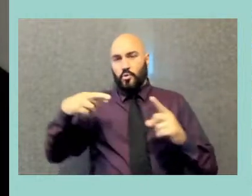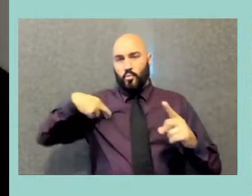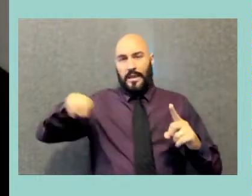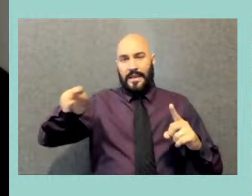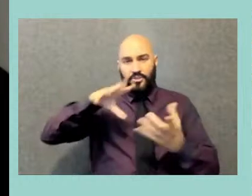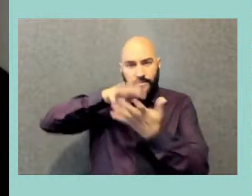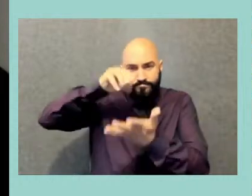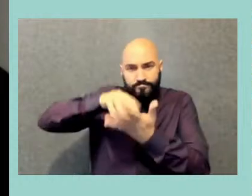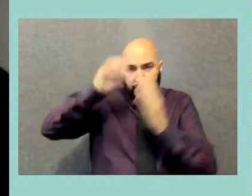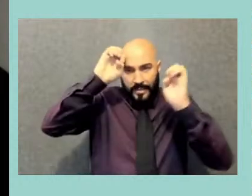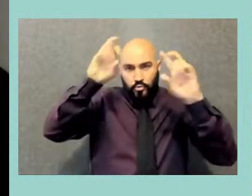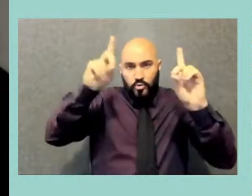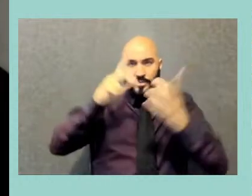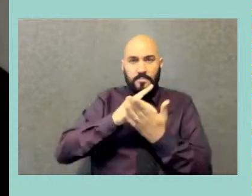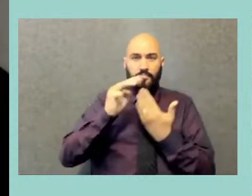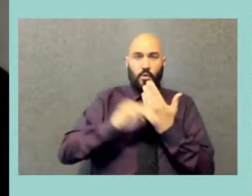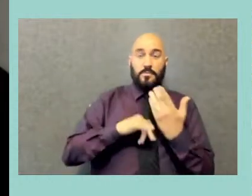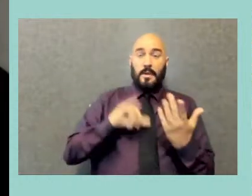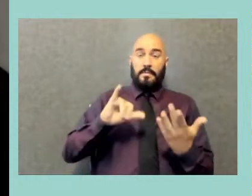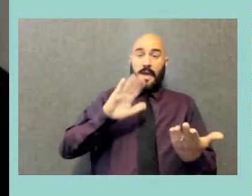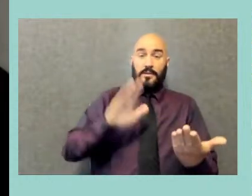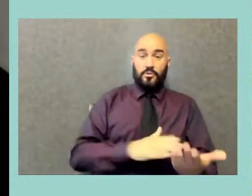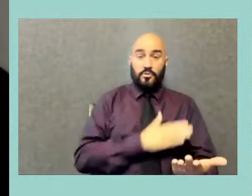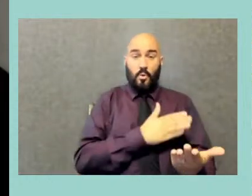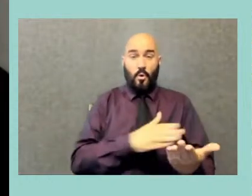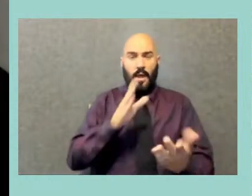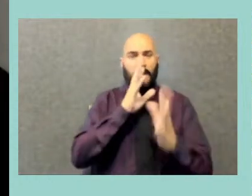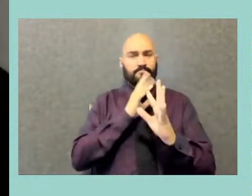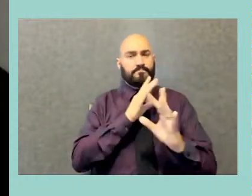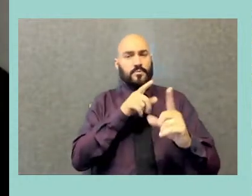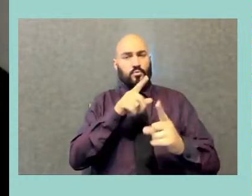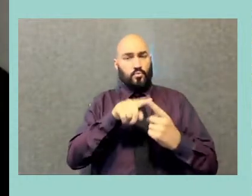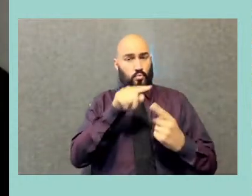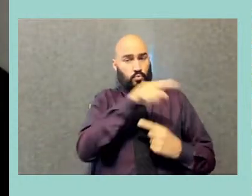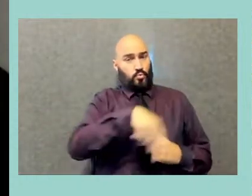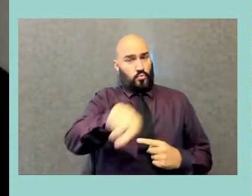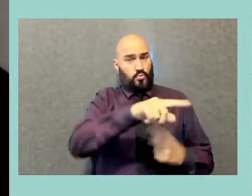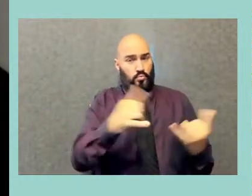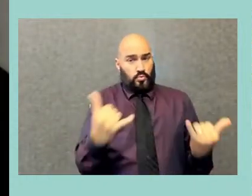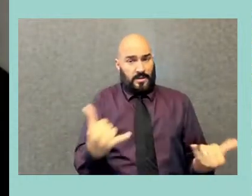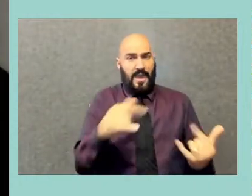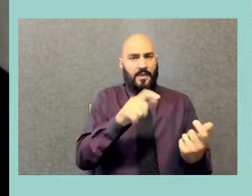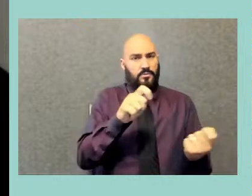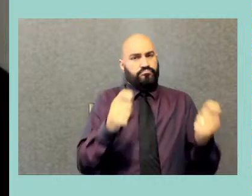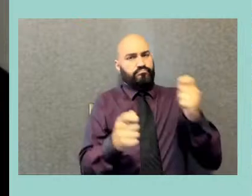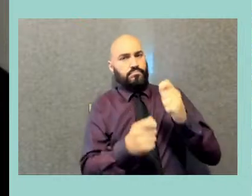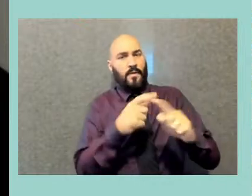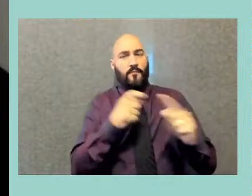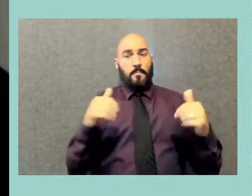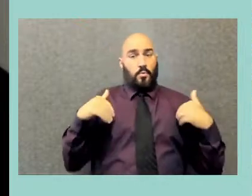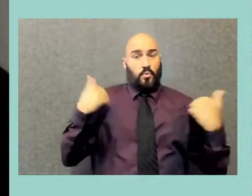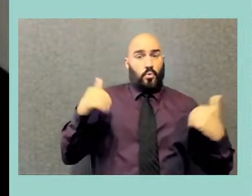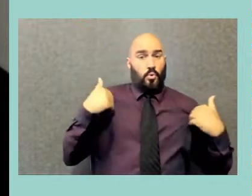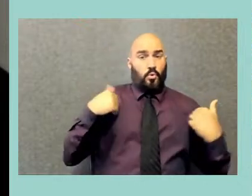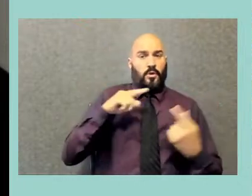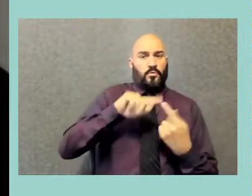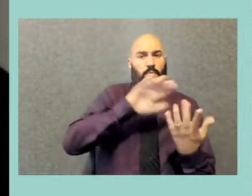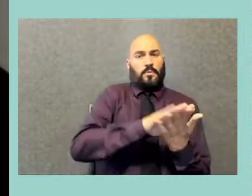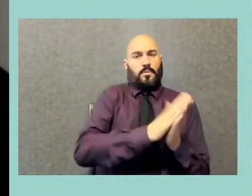programs. I sing this song for you today as you move from youthhood to